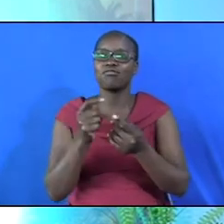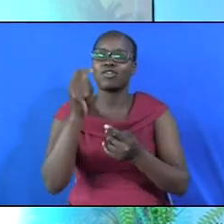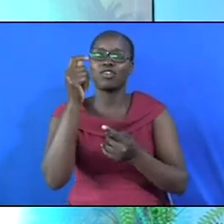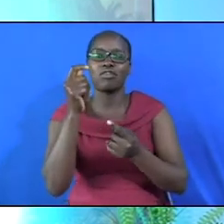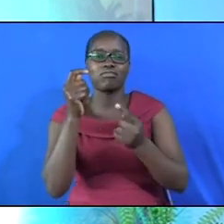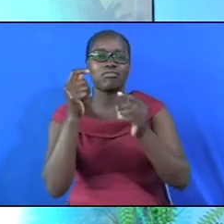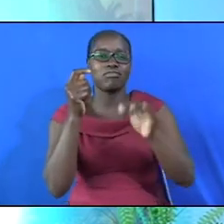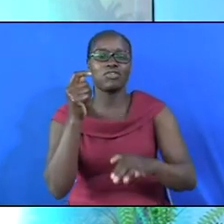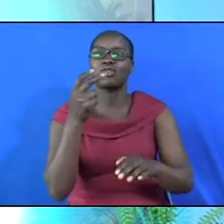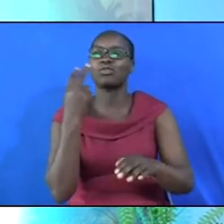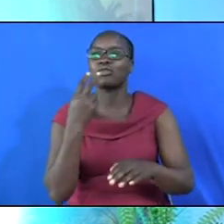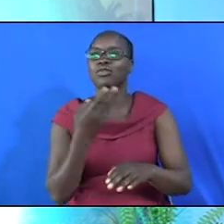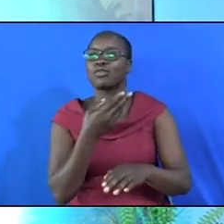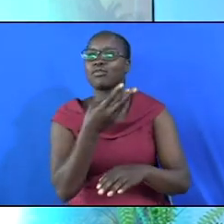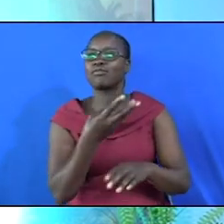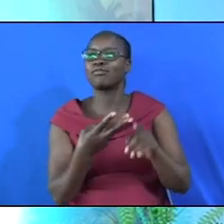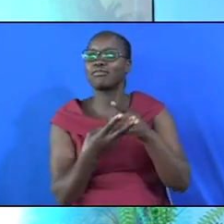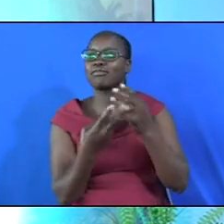See,